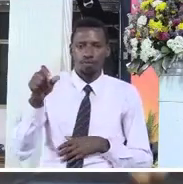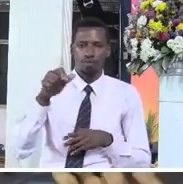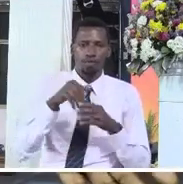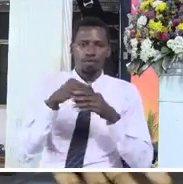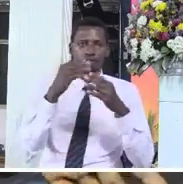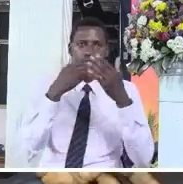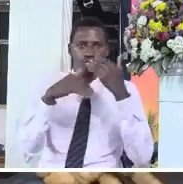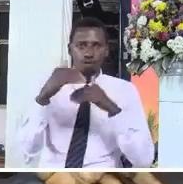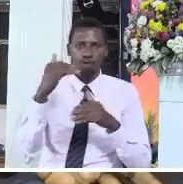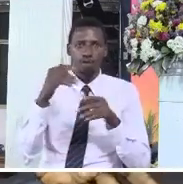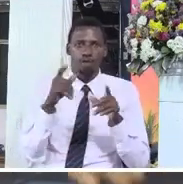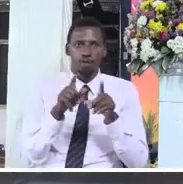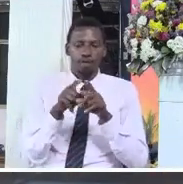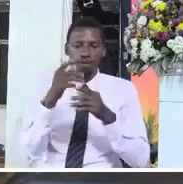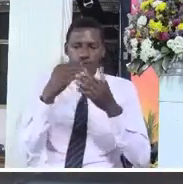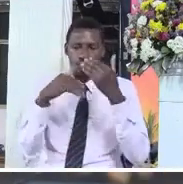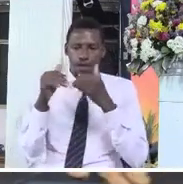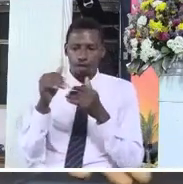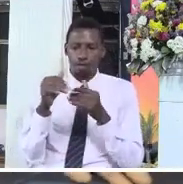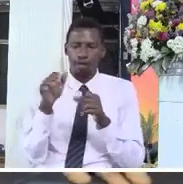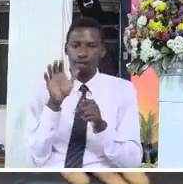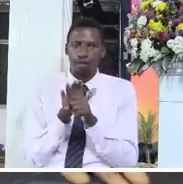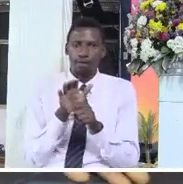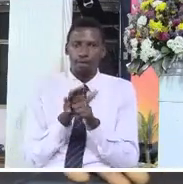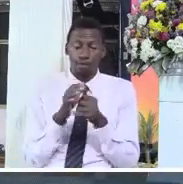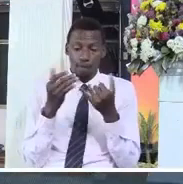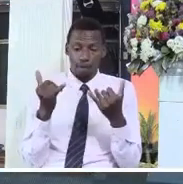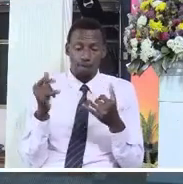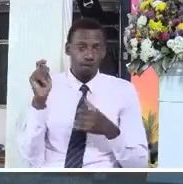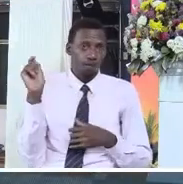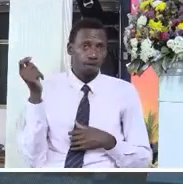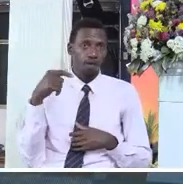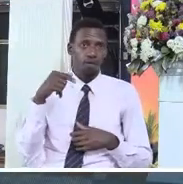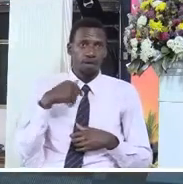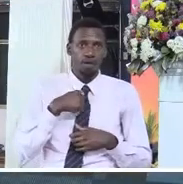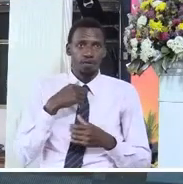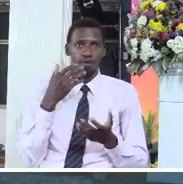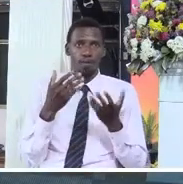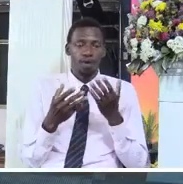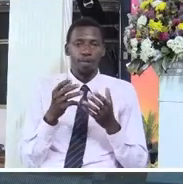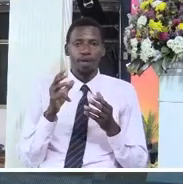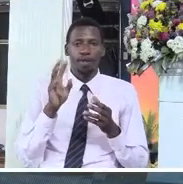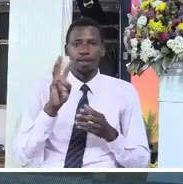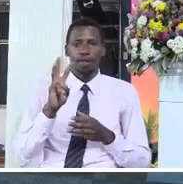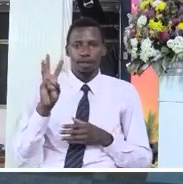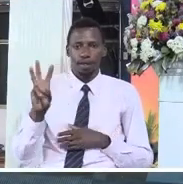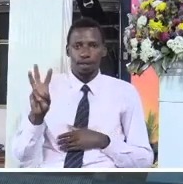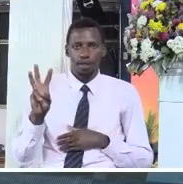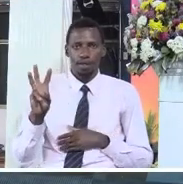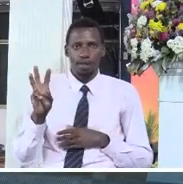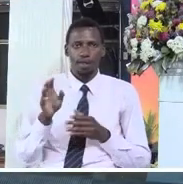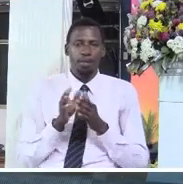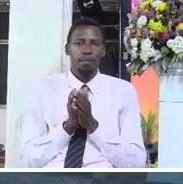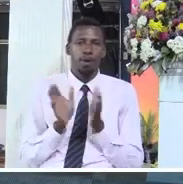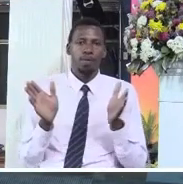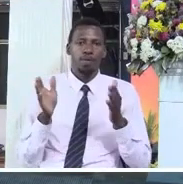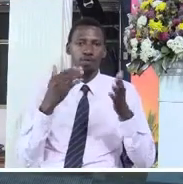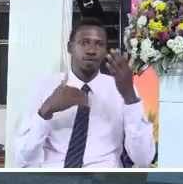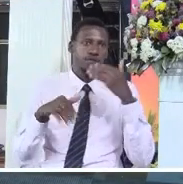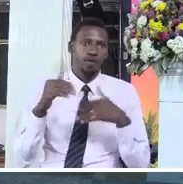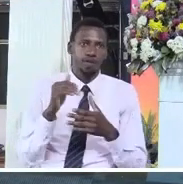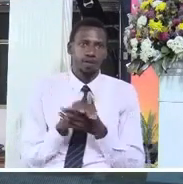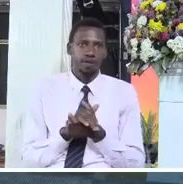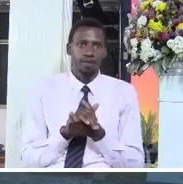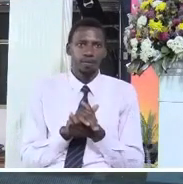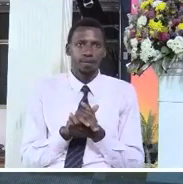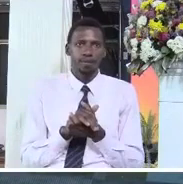also multiplied. Right now in Kenya, we have around 33 or so public universities